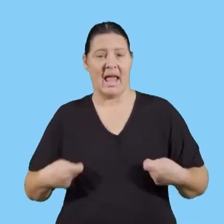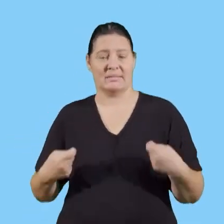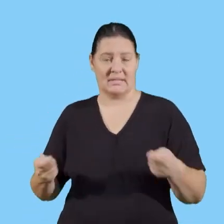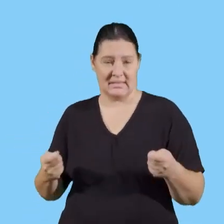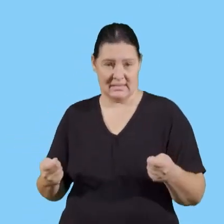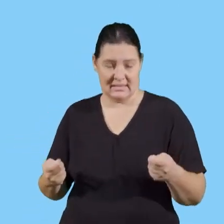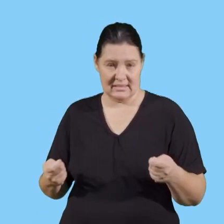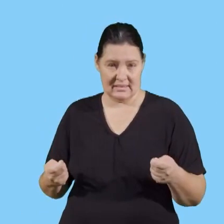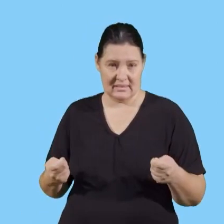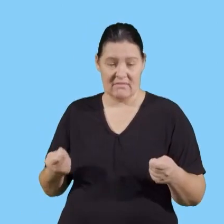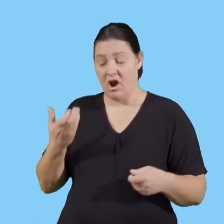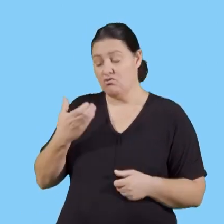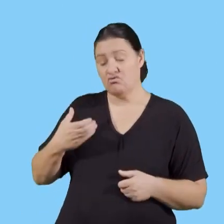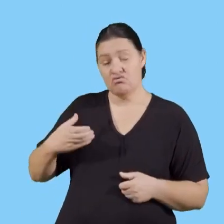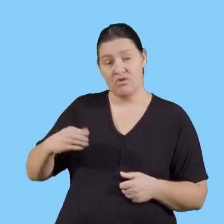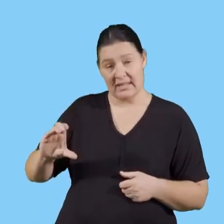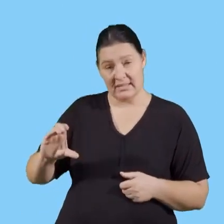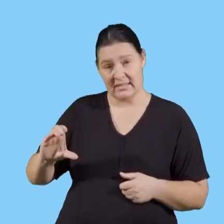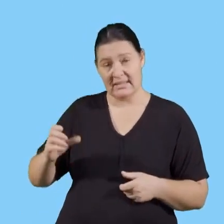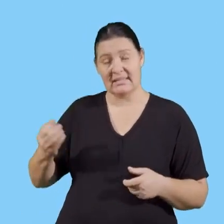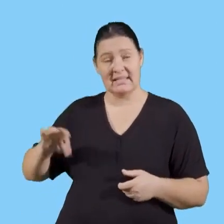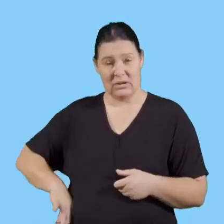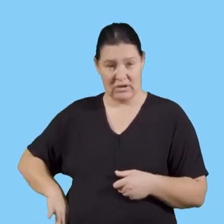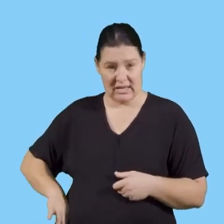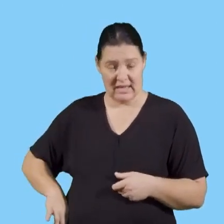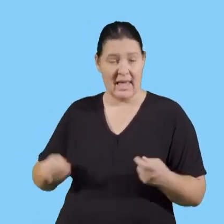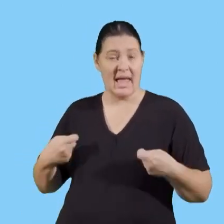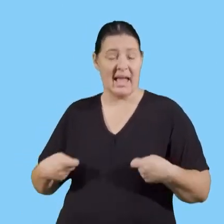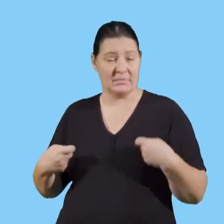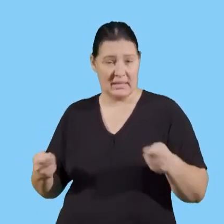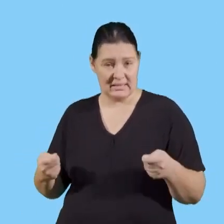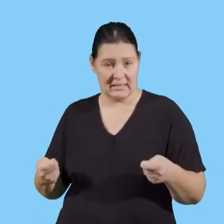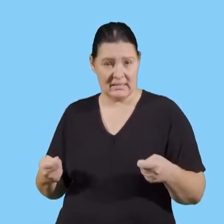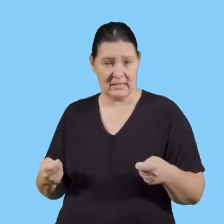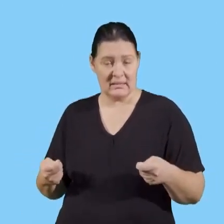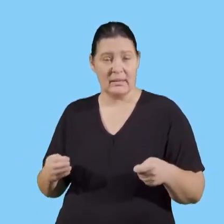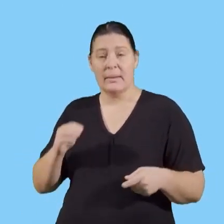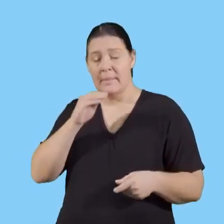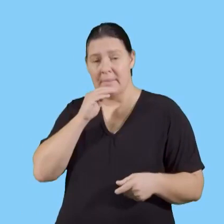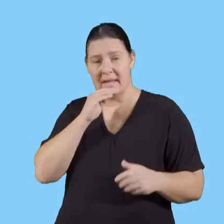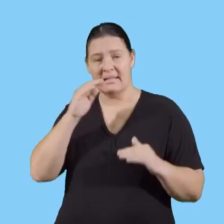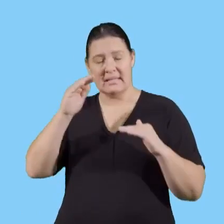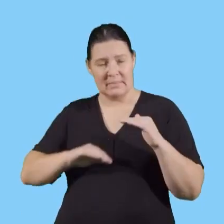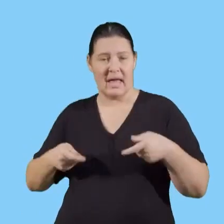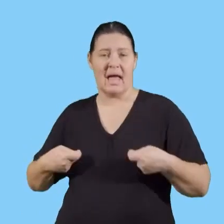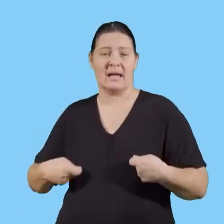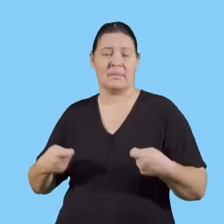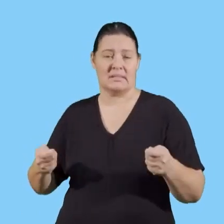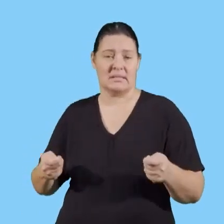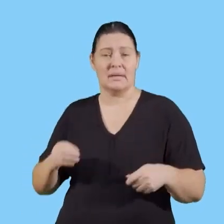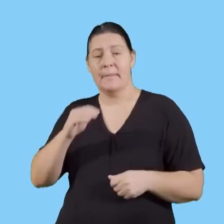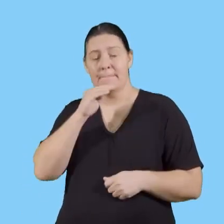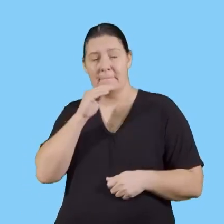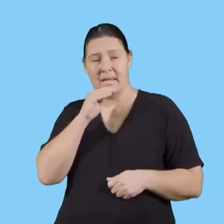Once you credit your salaries, which is an expense, you are decreasing an expense, thereby you are